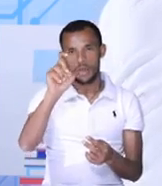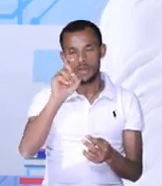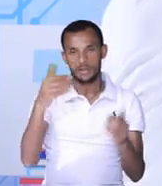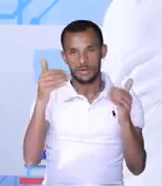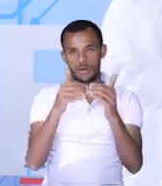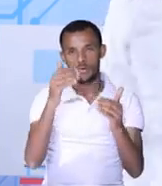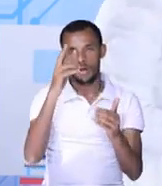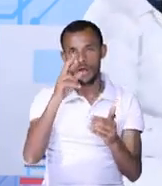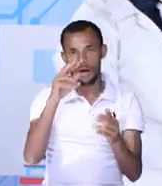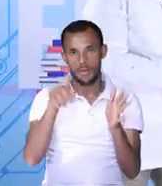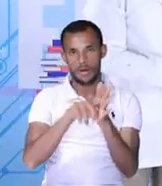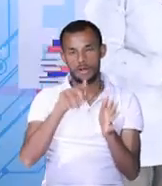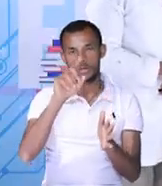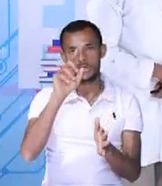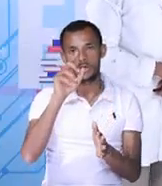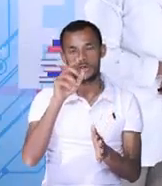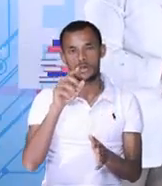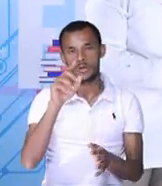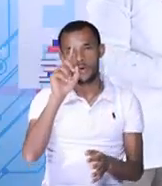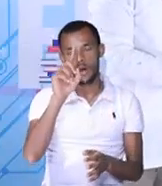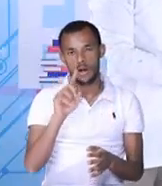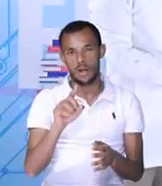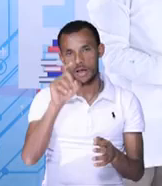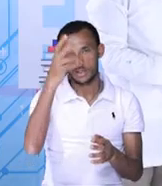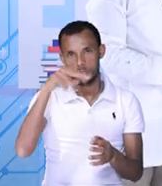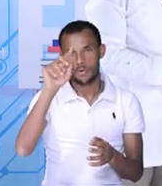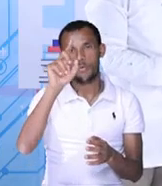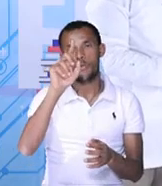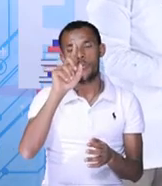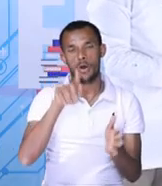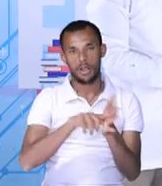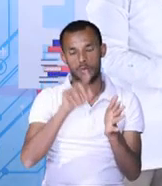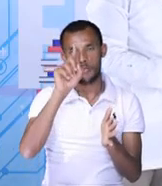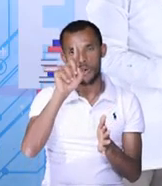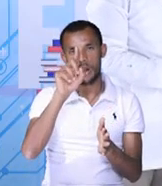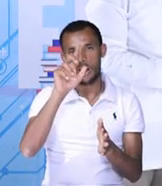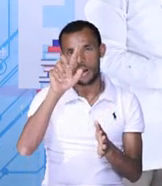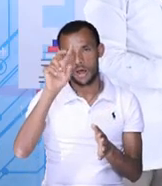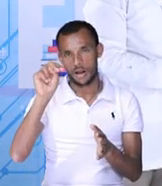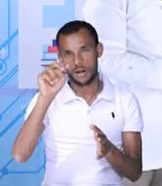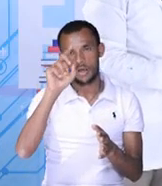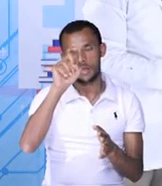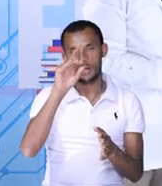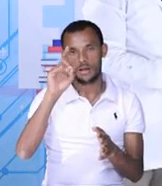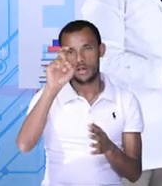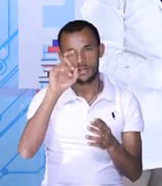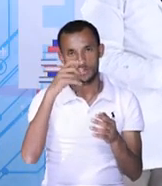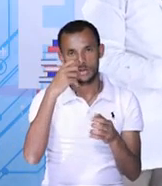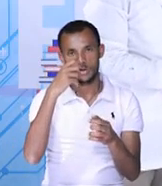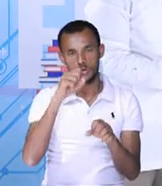to, for r minus 1, it is x to the power of -1 ln x dx. So this is it.